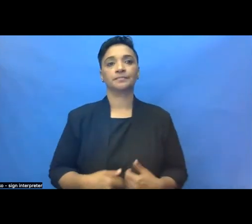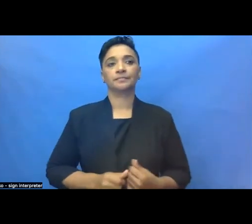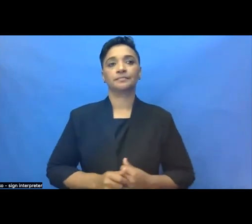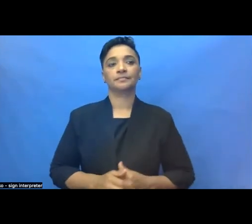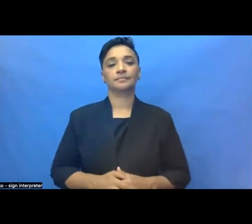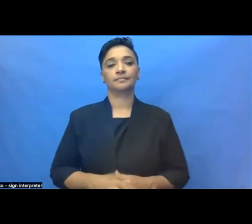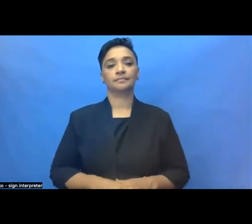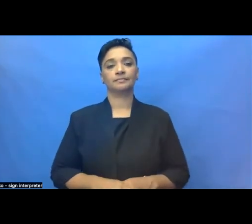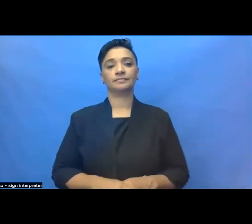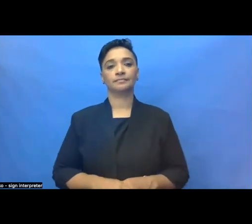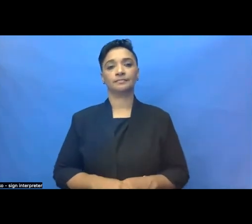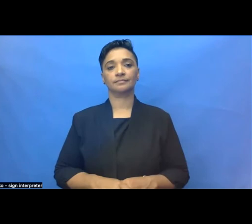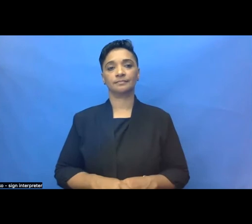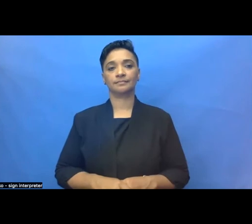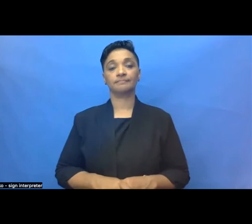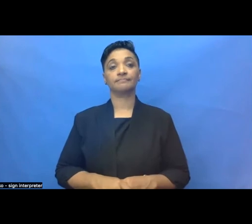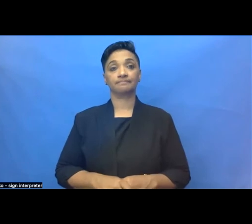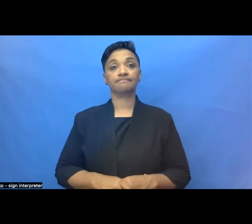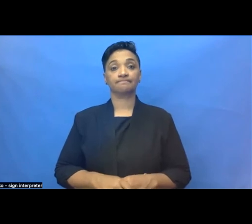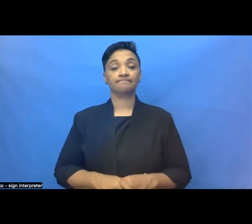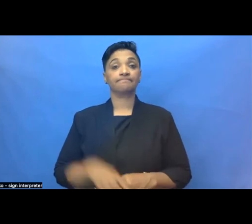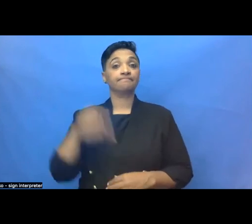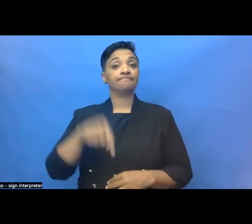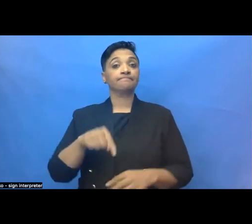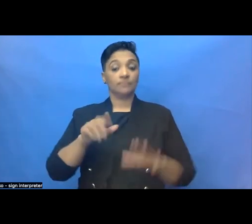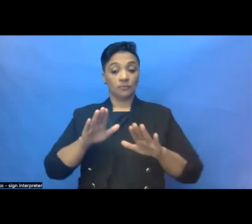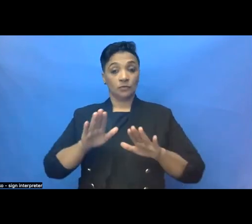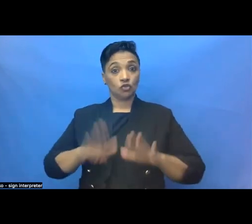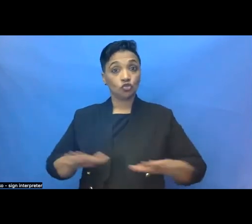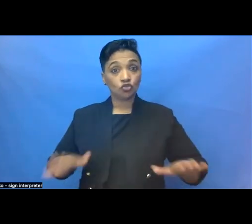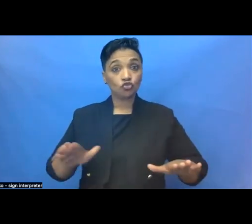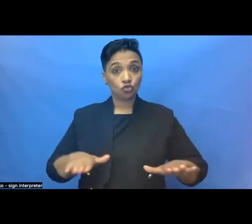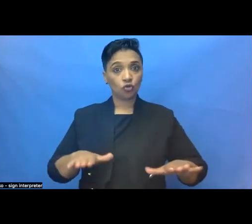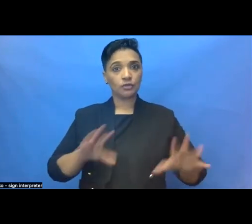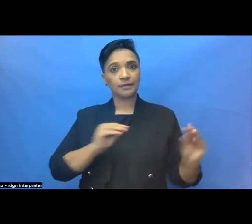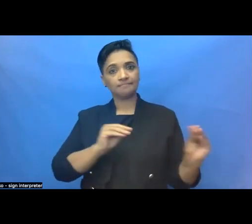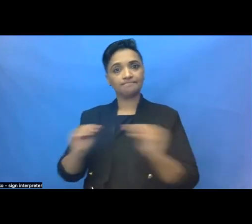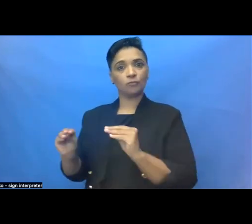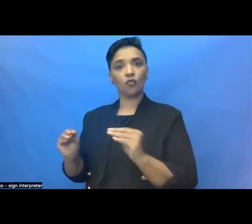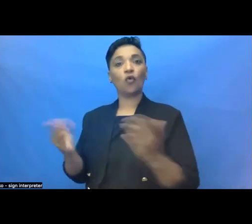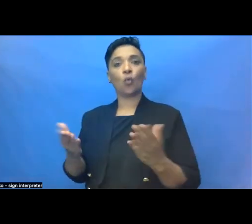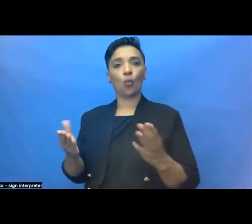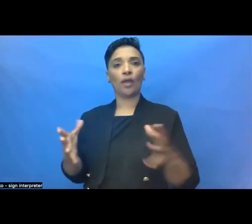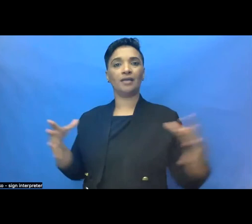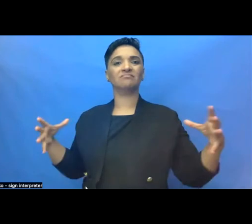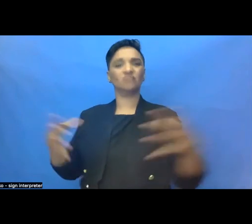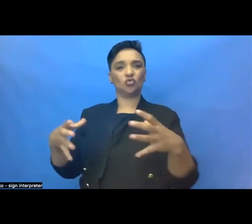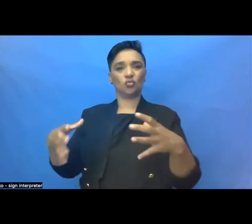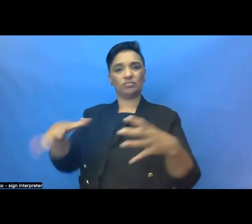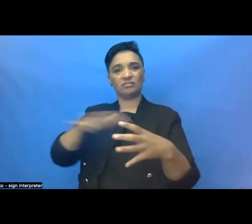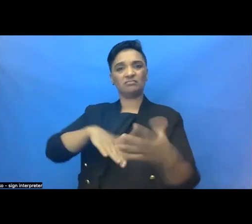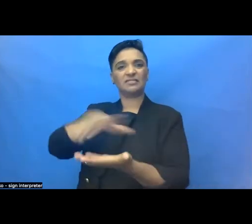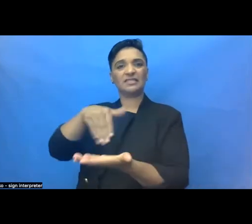And that includes those who have been placed in collective centres, other